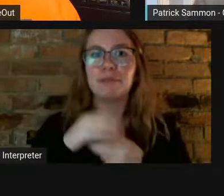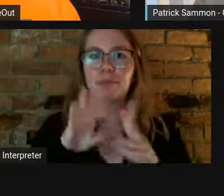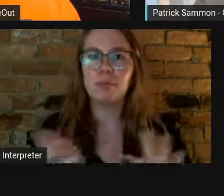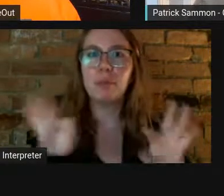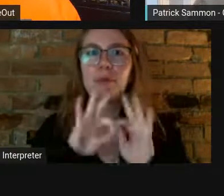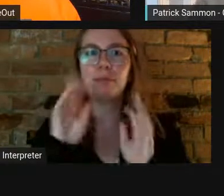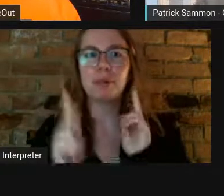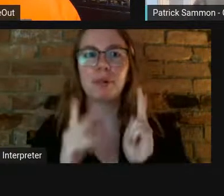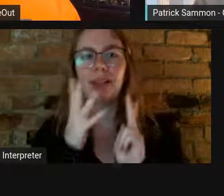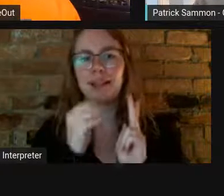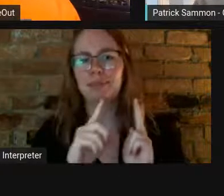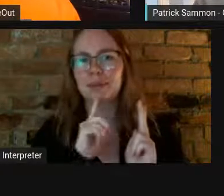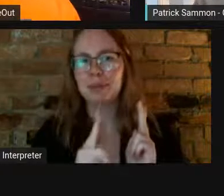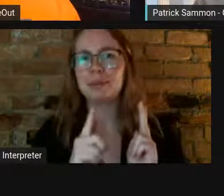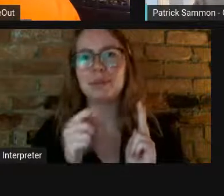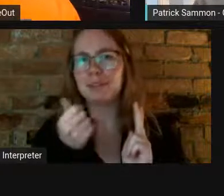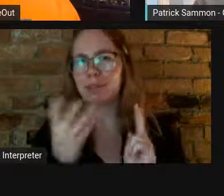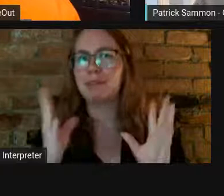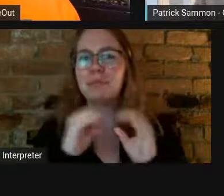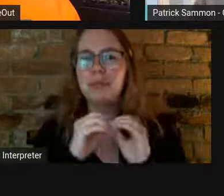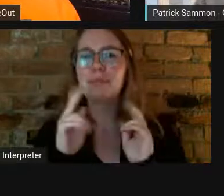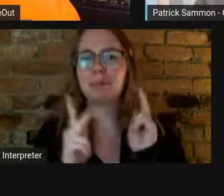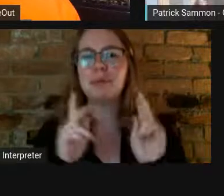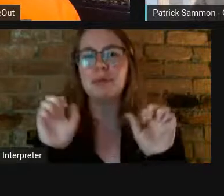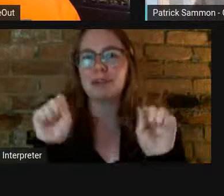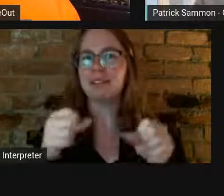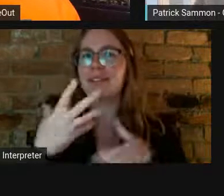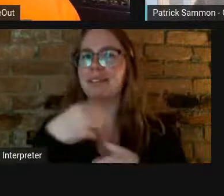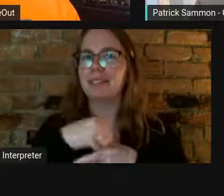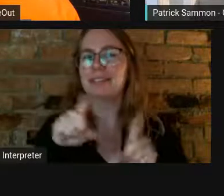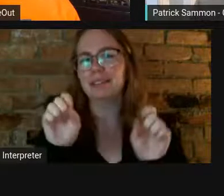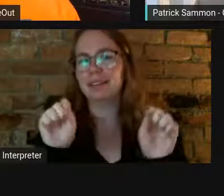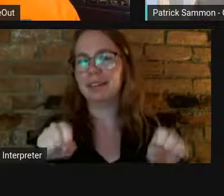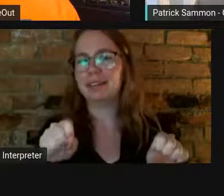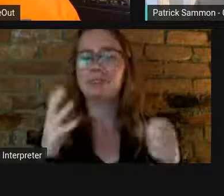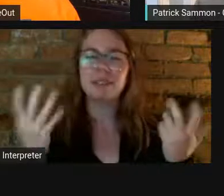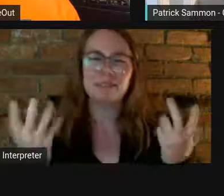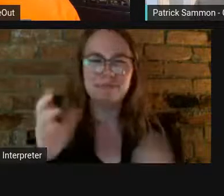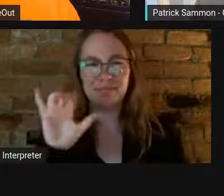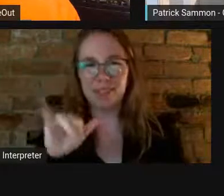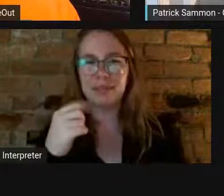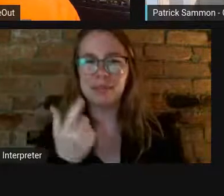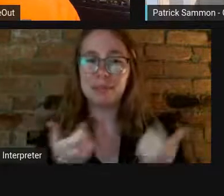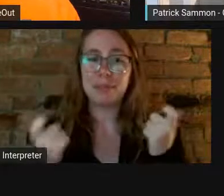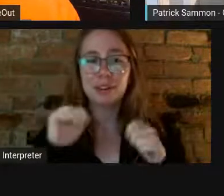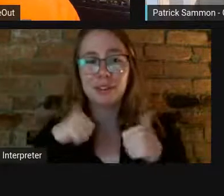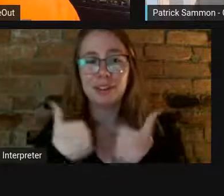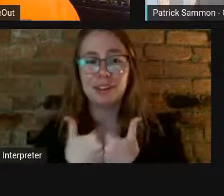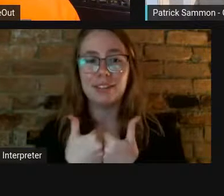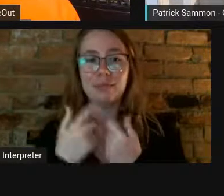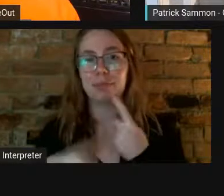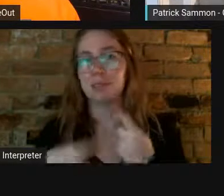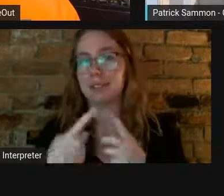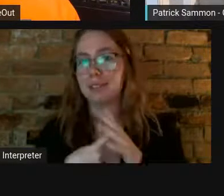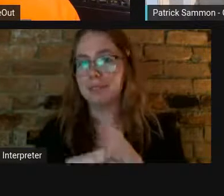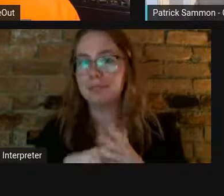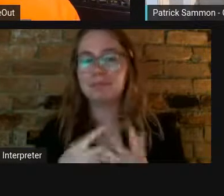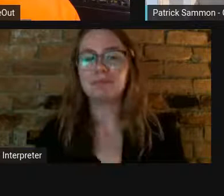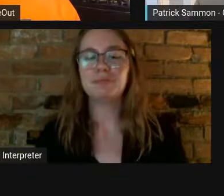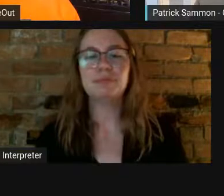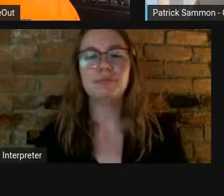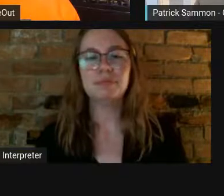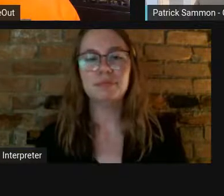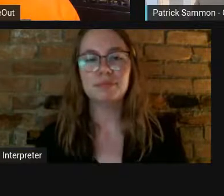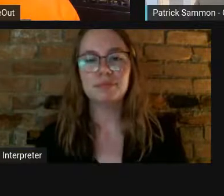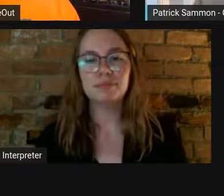sure there are a couple more people we could have included as well. But so that was the biggest challenge from the beginning. And